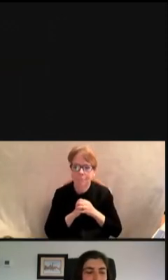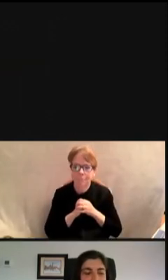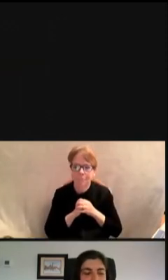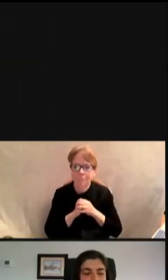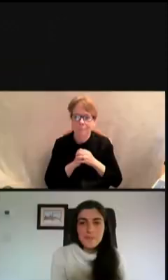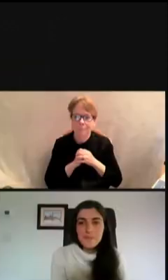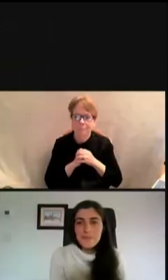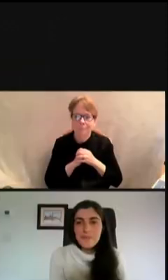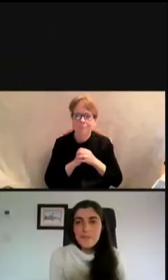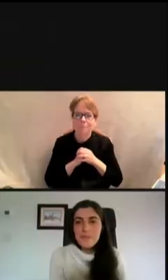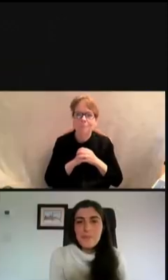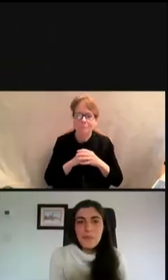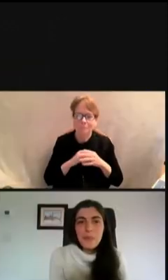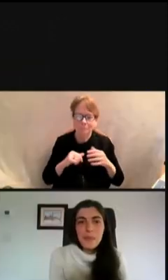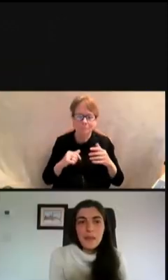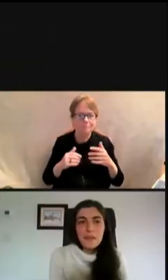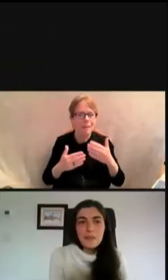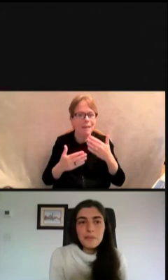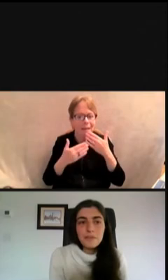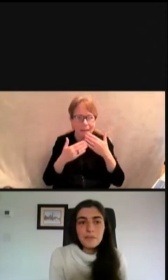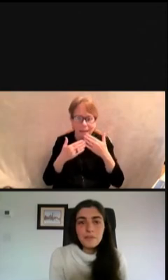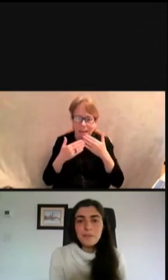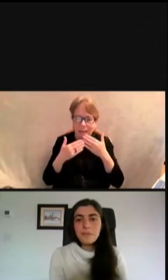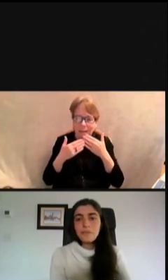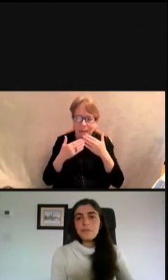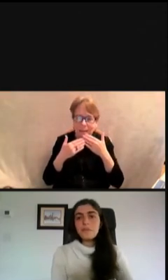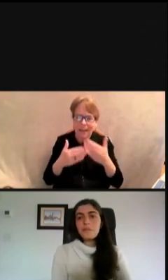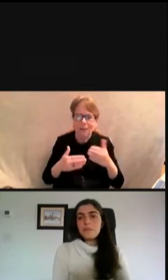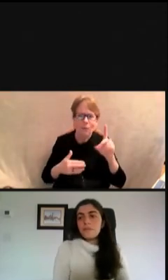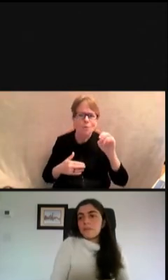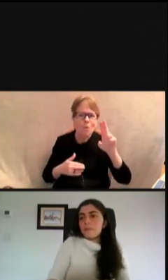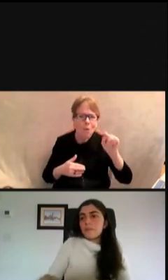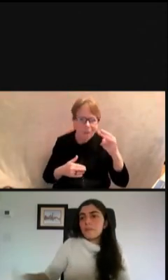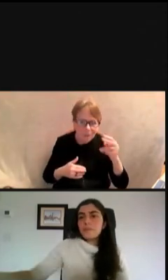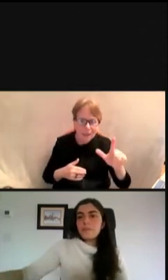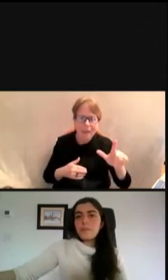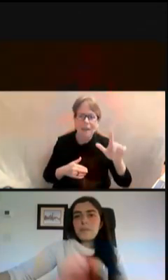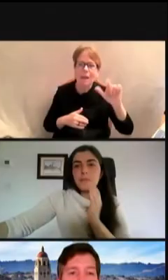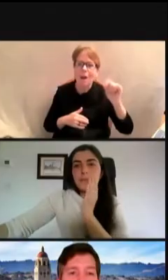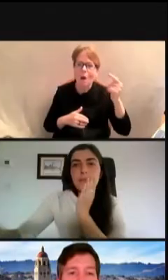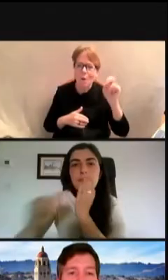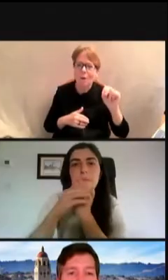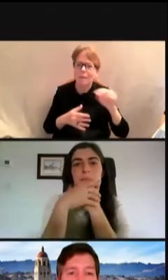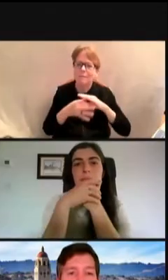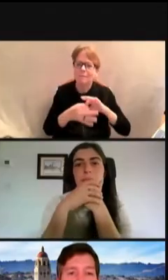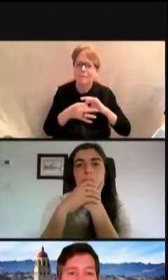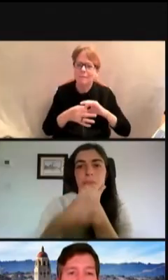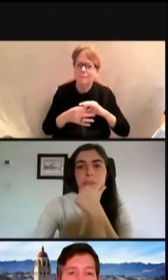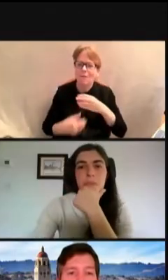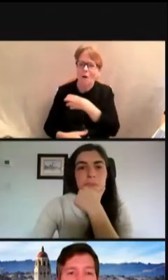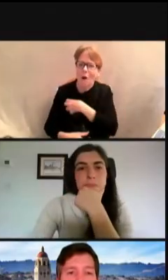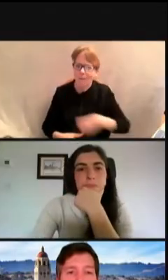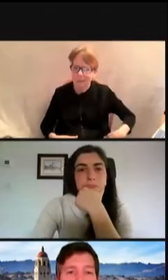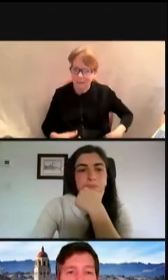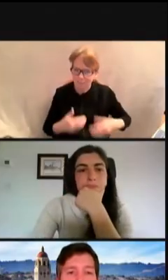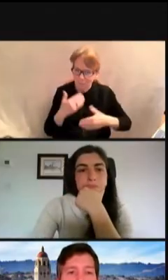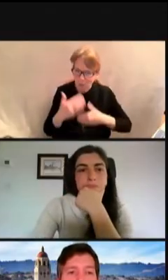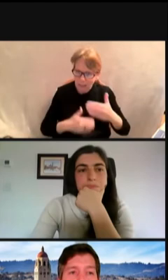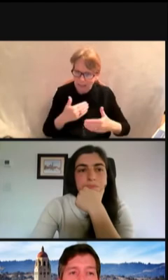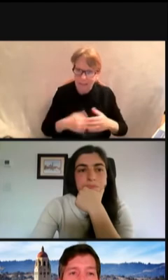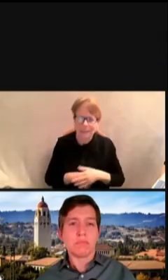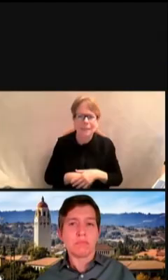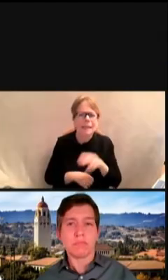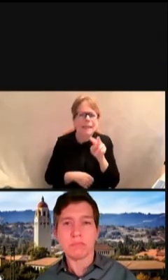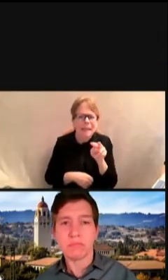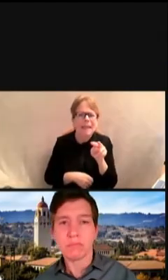Thank you, Dorothy and Logan, for an incredible number of insights on Harvard's process. I myself learned so much from